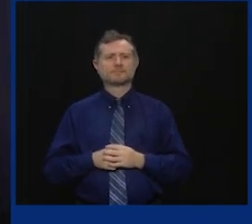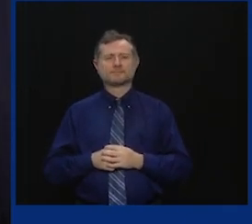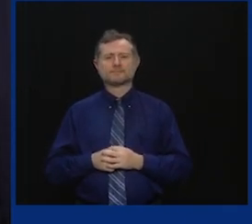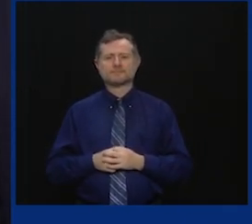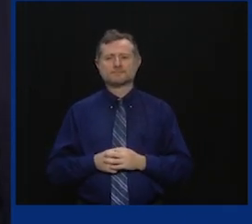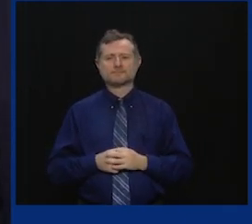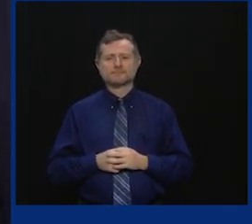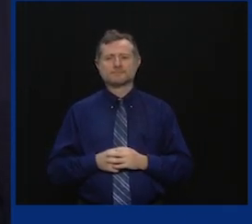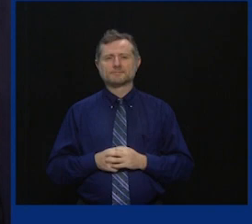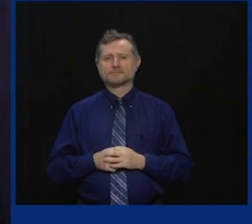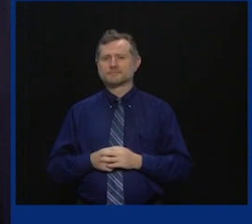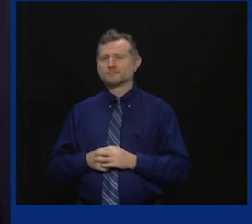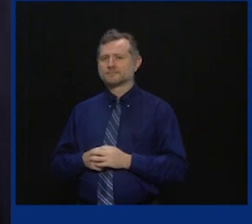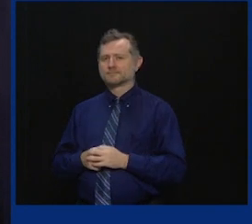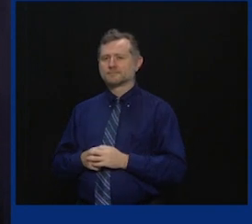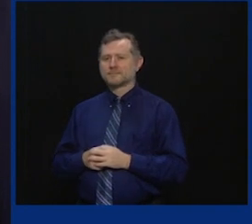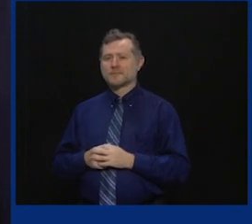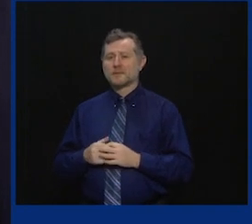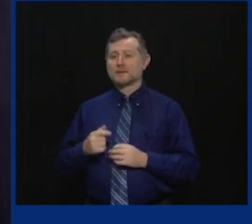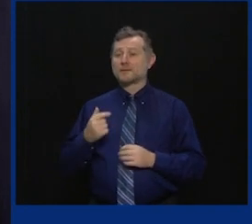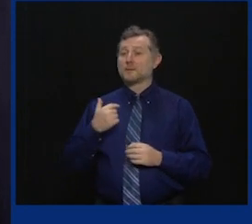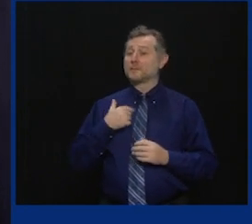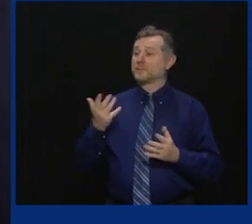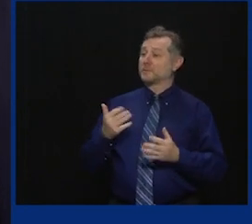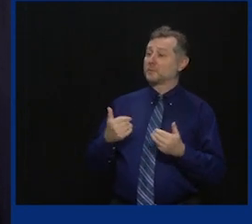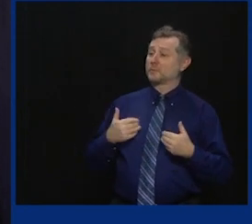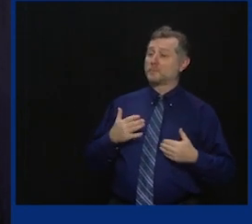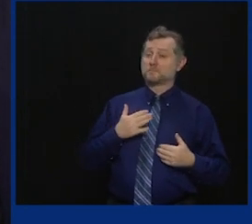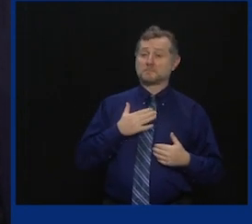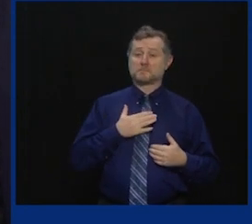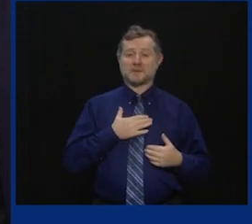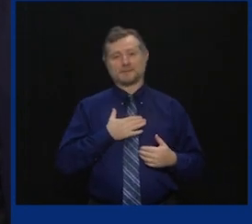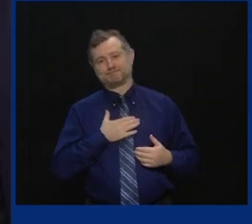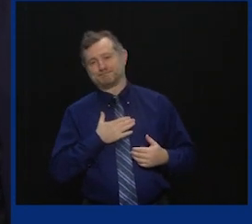And I'm here with my